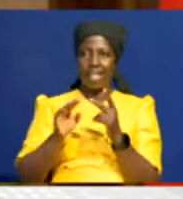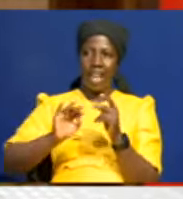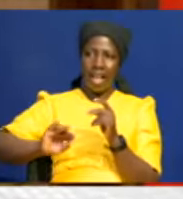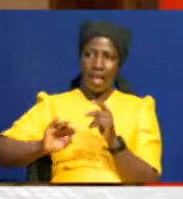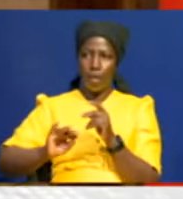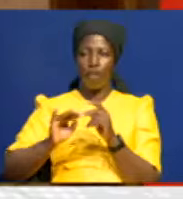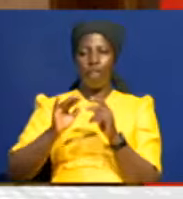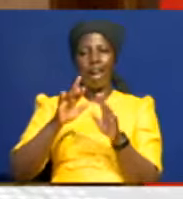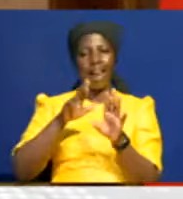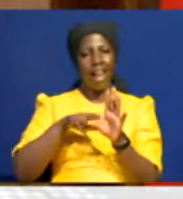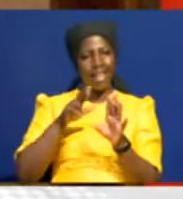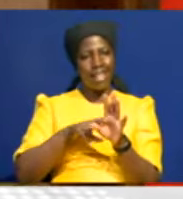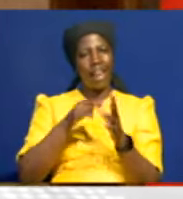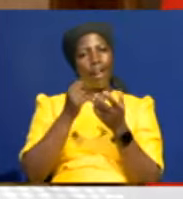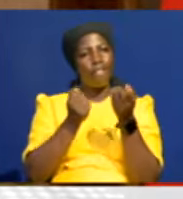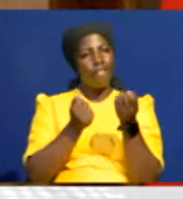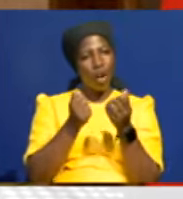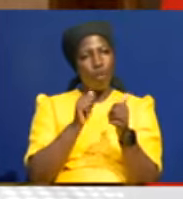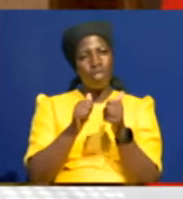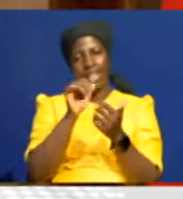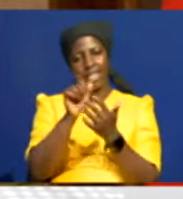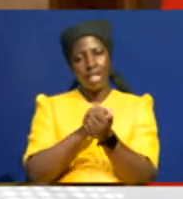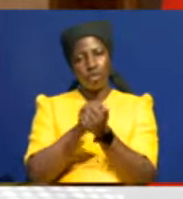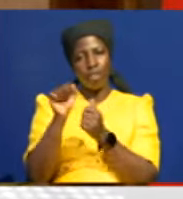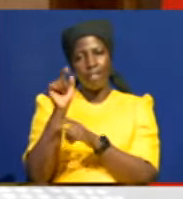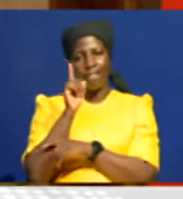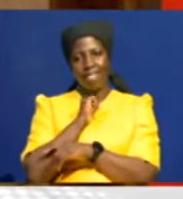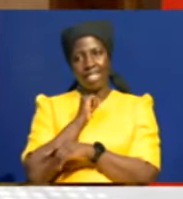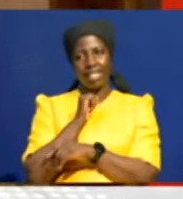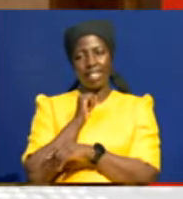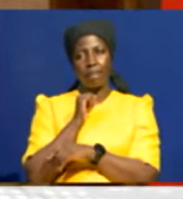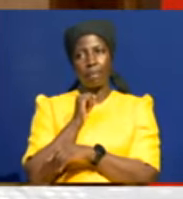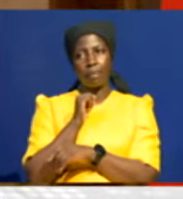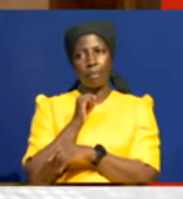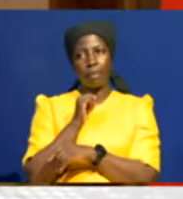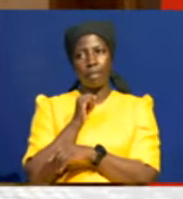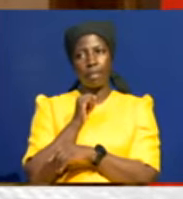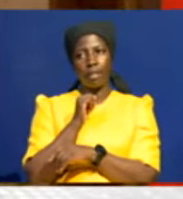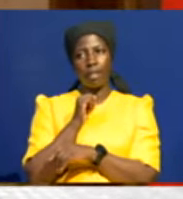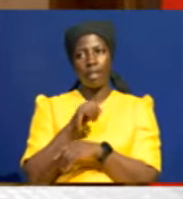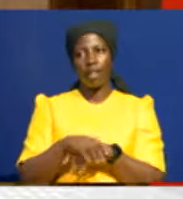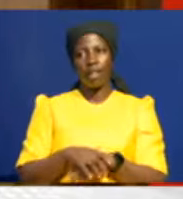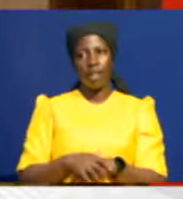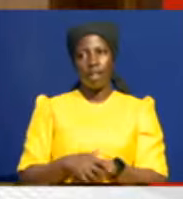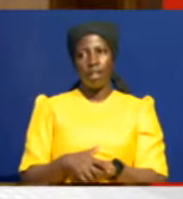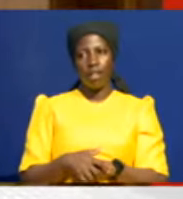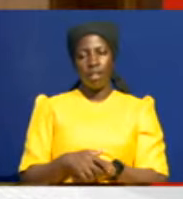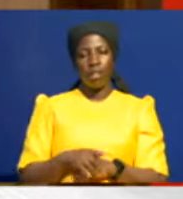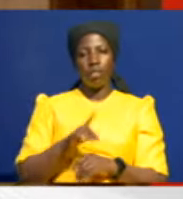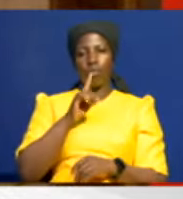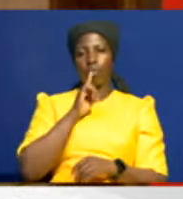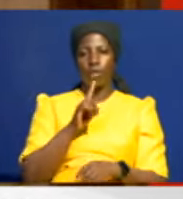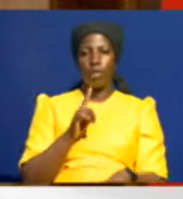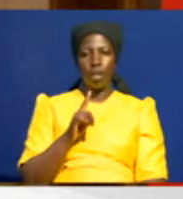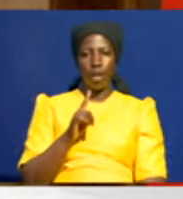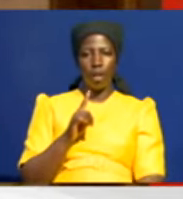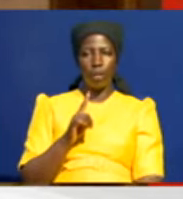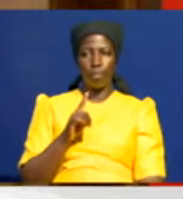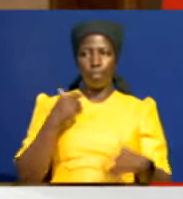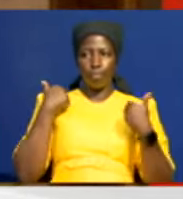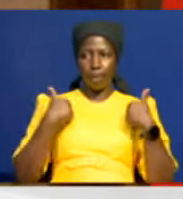and military vehicles that had been destroyed. I also saw the remains of Russian soldiers. So